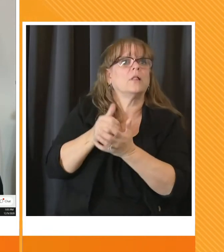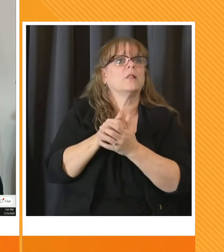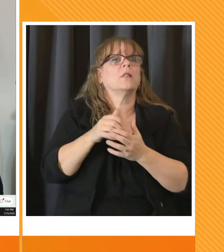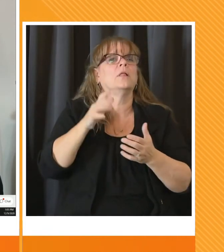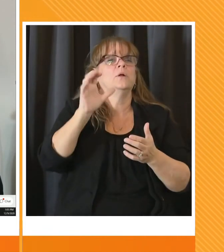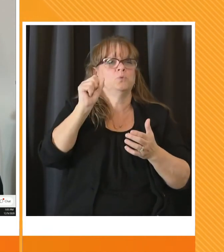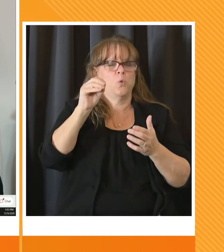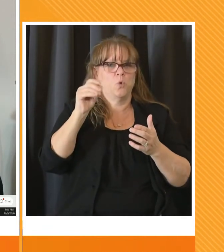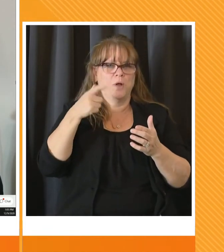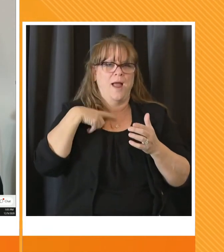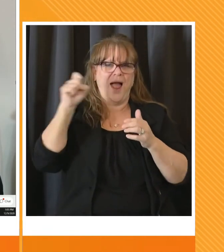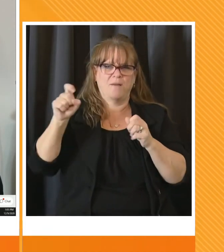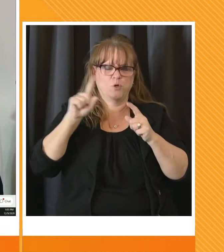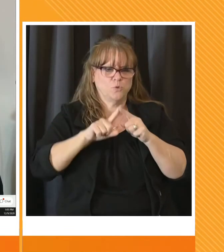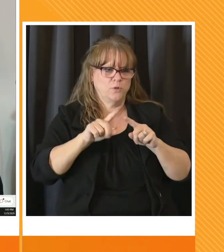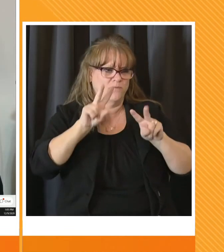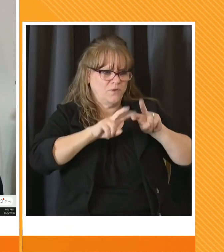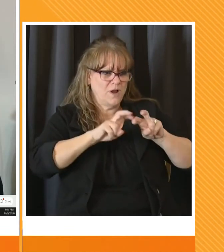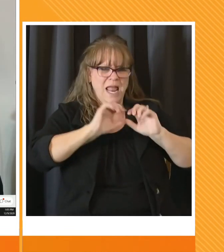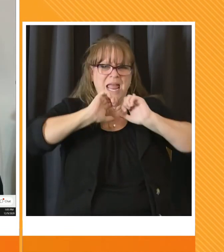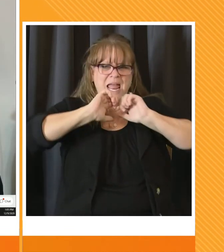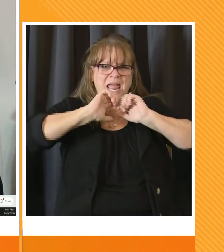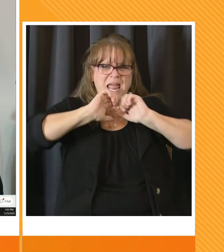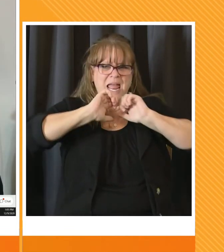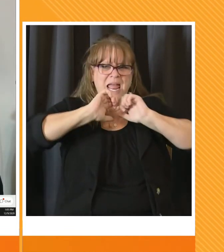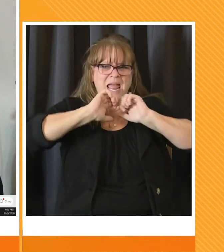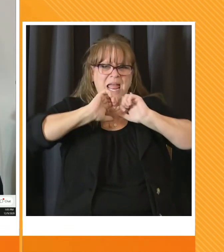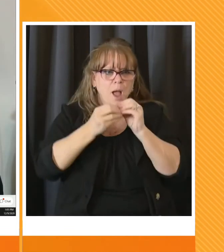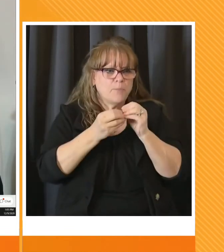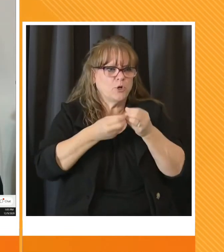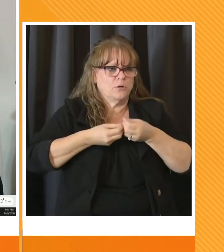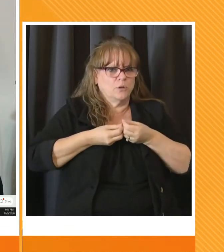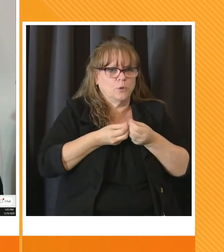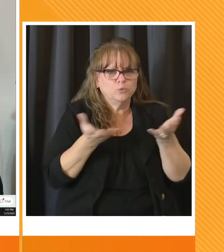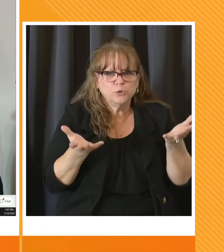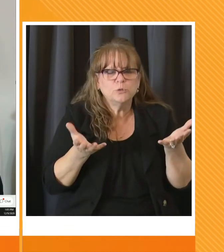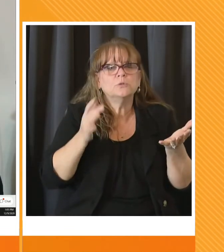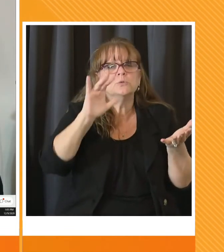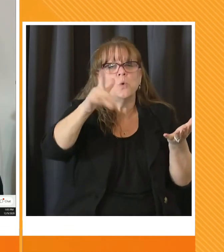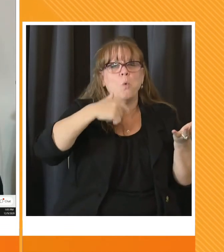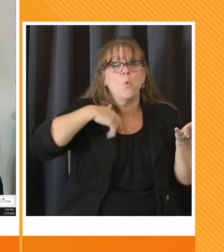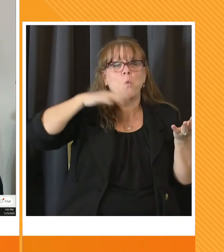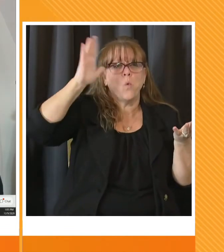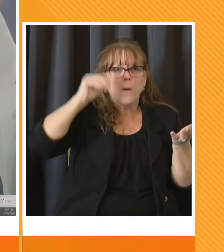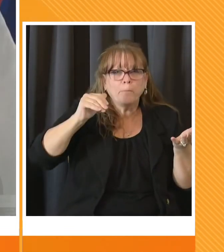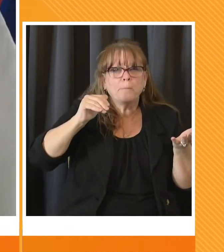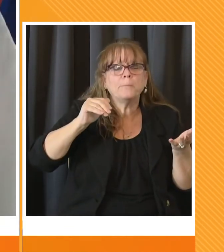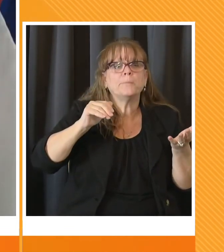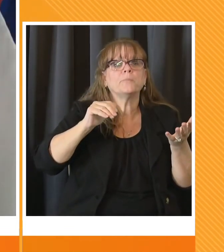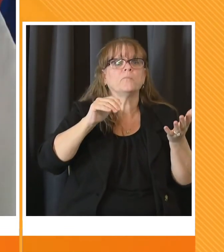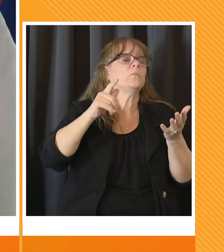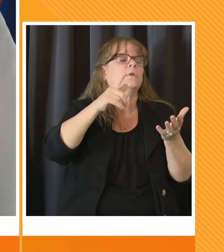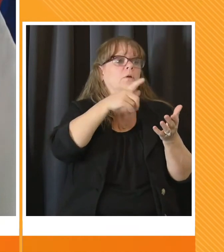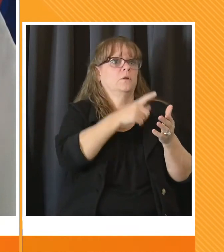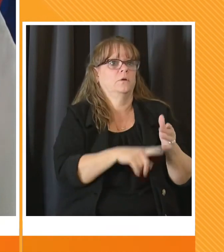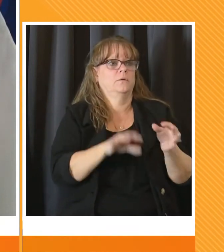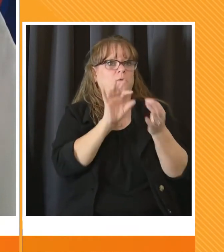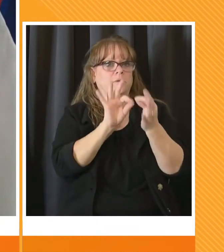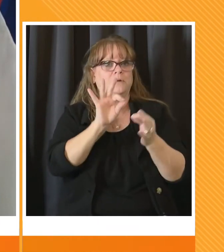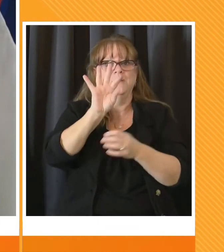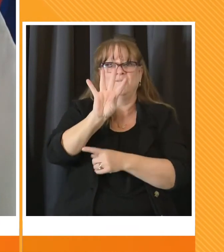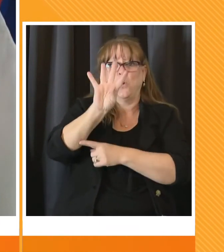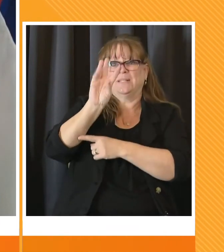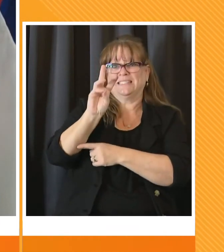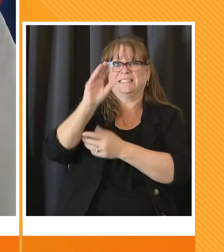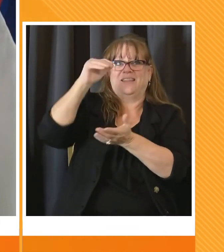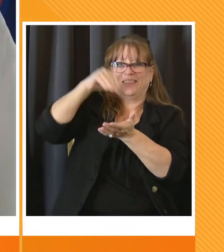little different than the number we thought, but the initial order confirmed 46,800. And then we're also